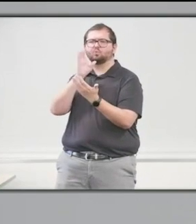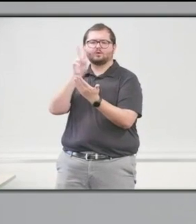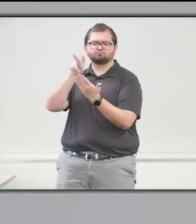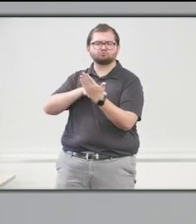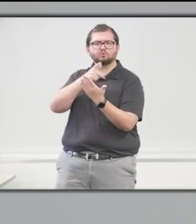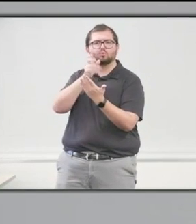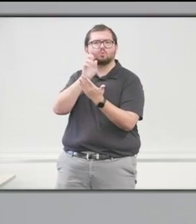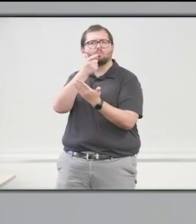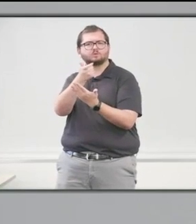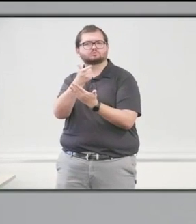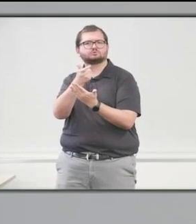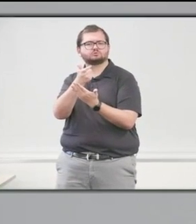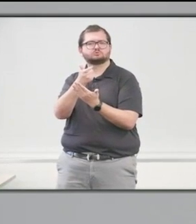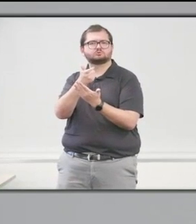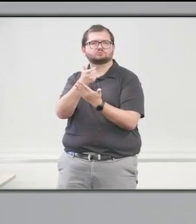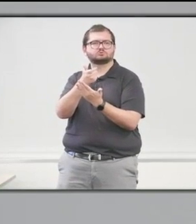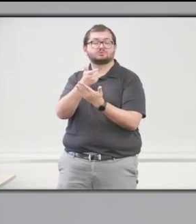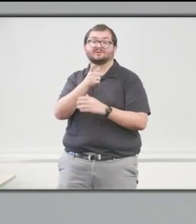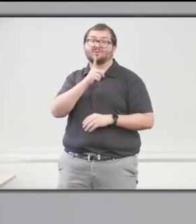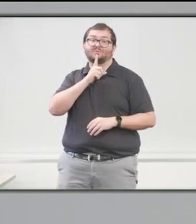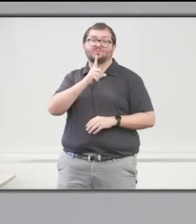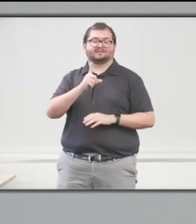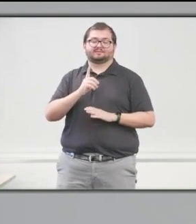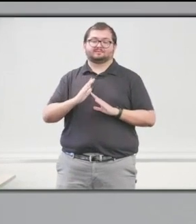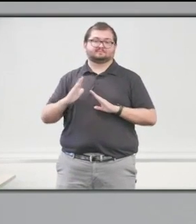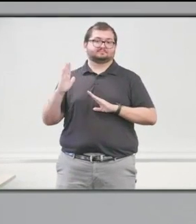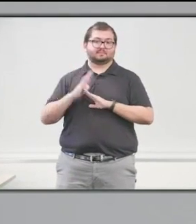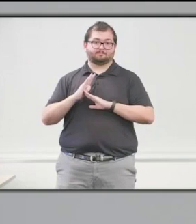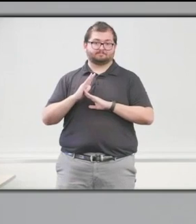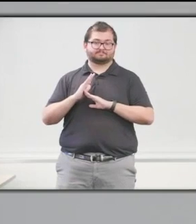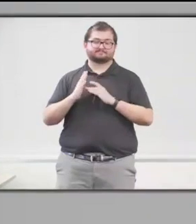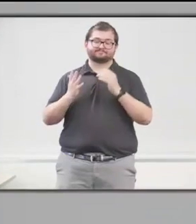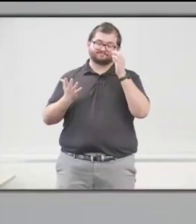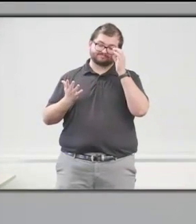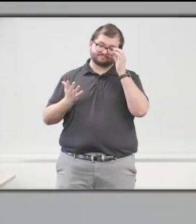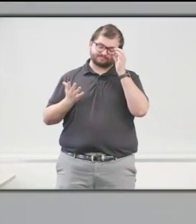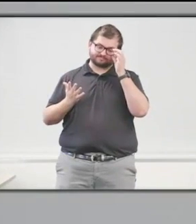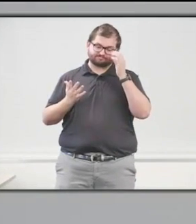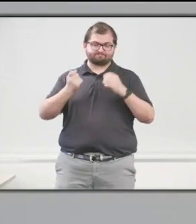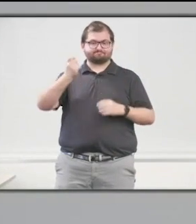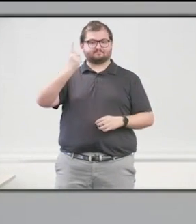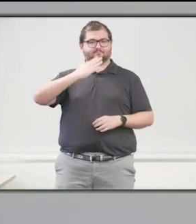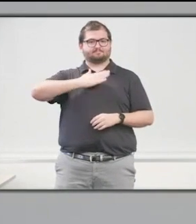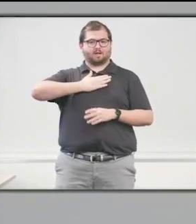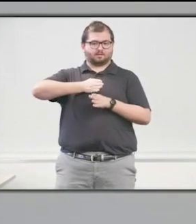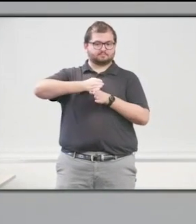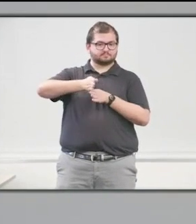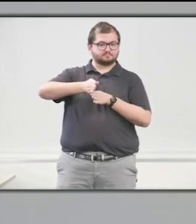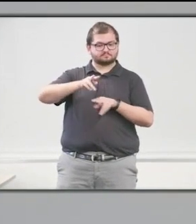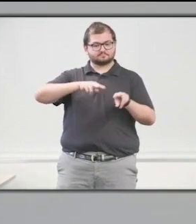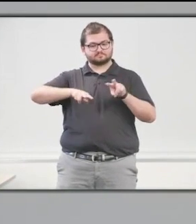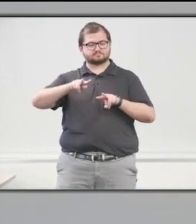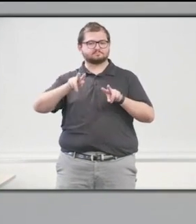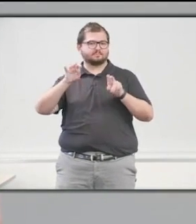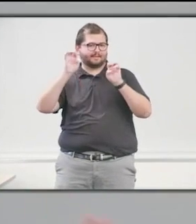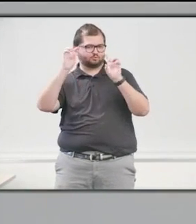communicate to. But I think the biggest thing, and because part of the area that I oversee is education.